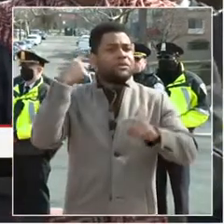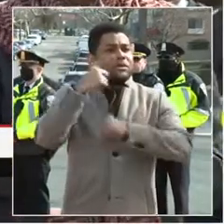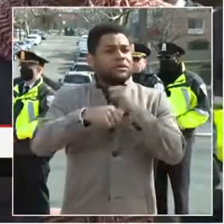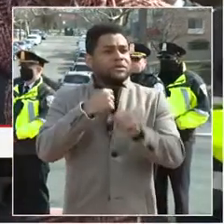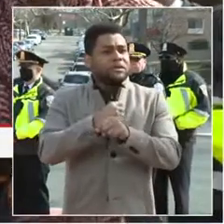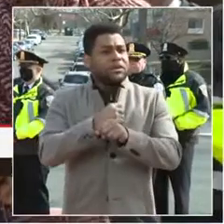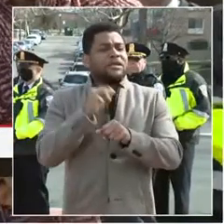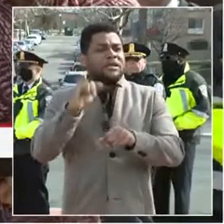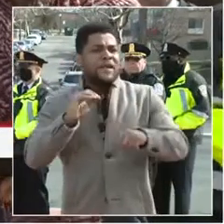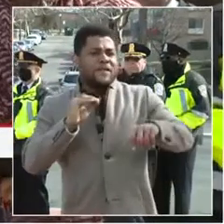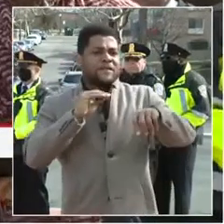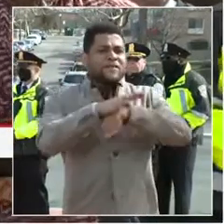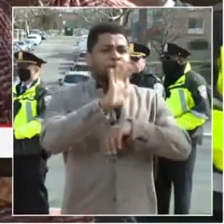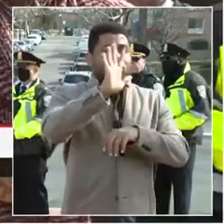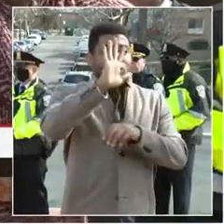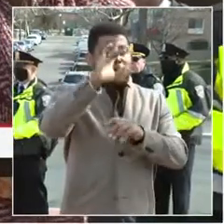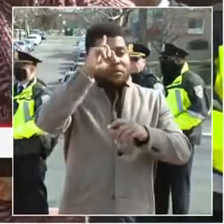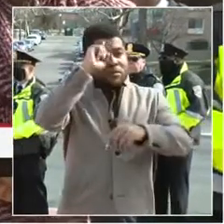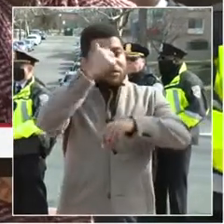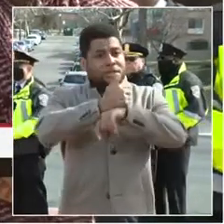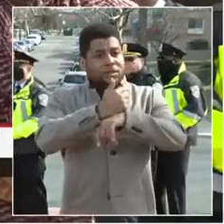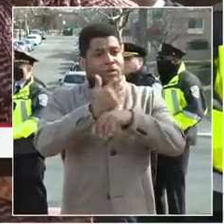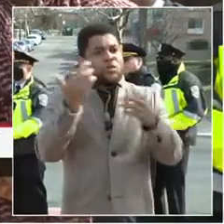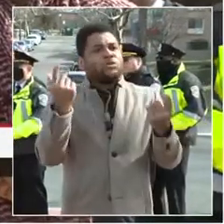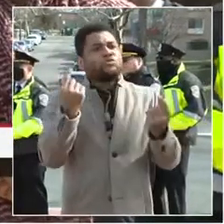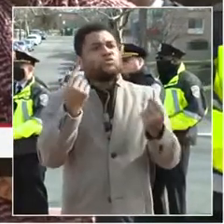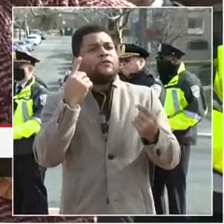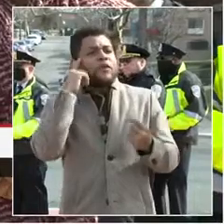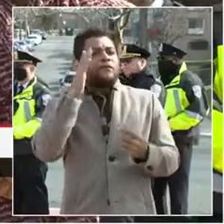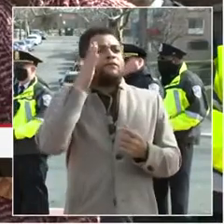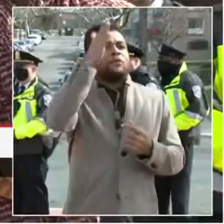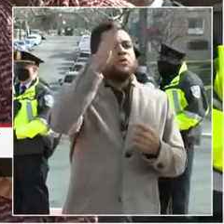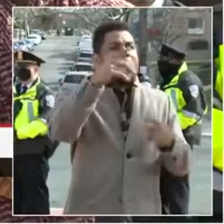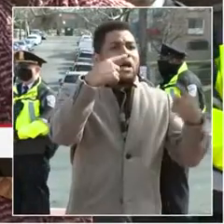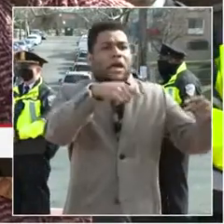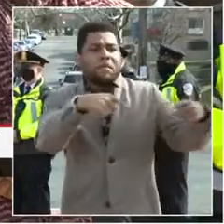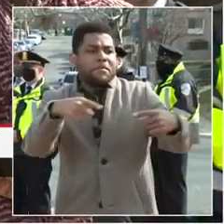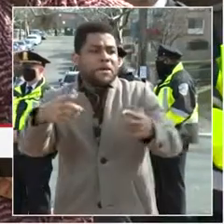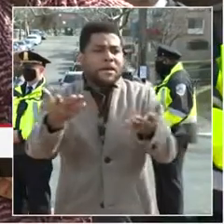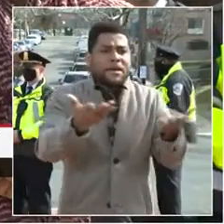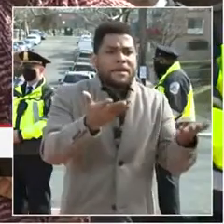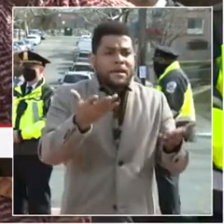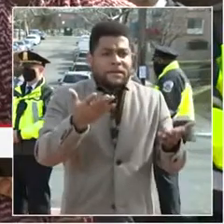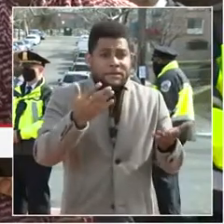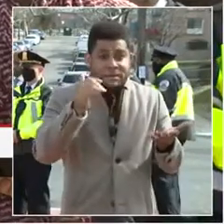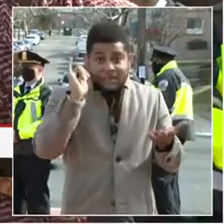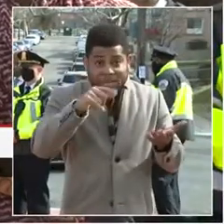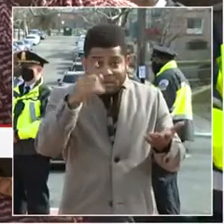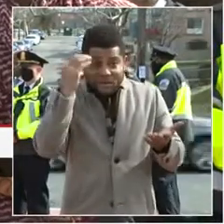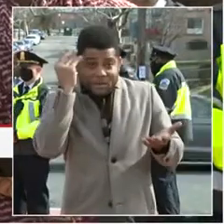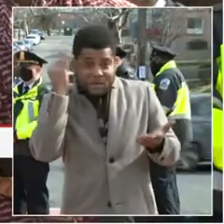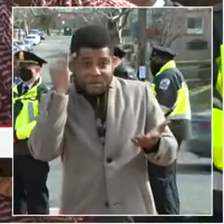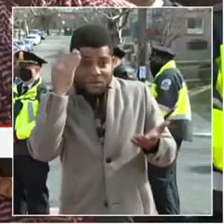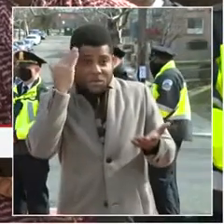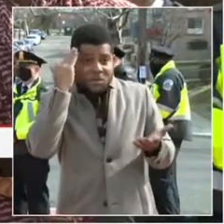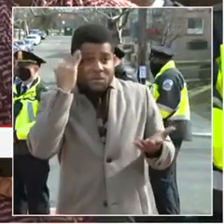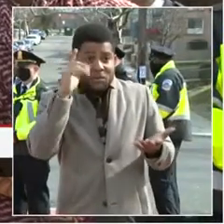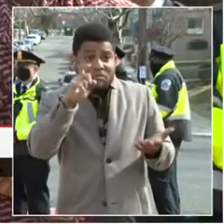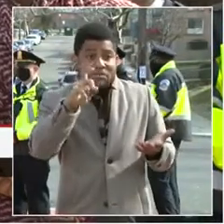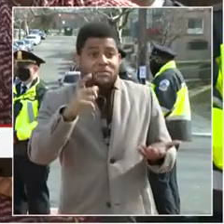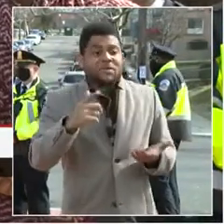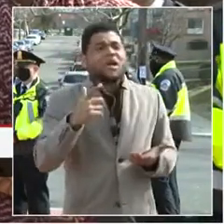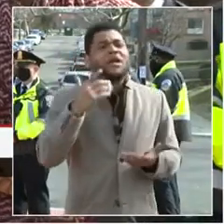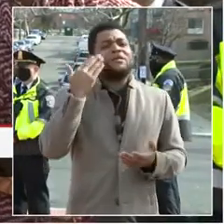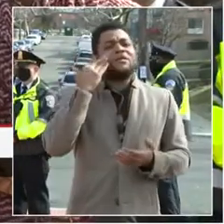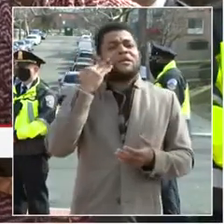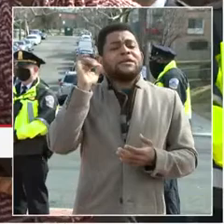thinking about future potential disturbances? Absolutely. I mean, we think about all those things with any demonstration that we have here, any First